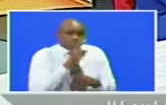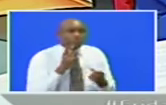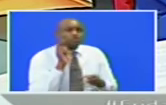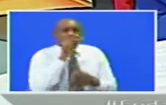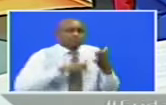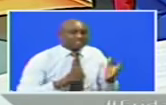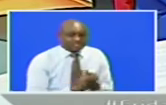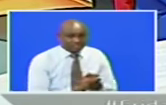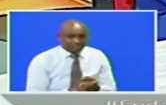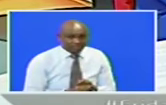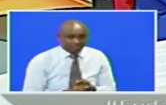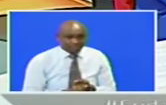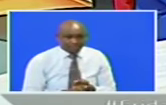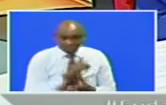Alco-Blow?